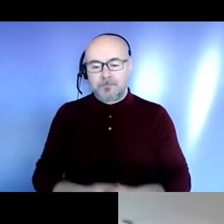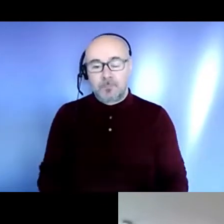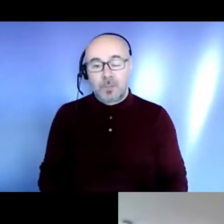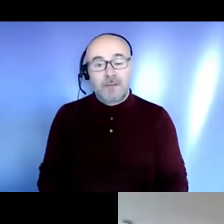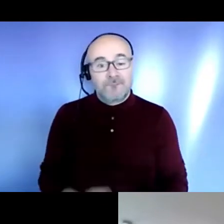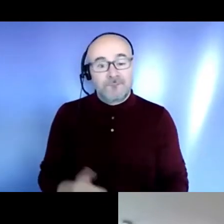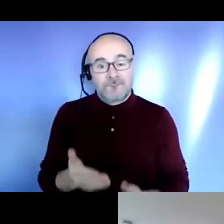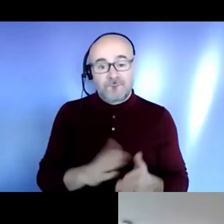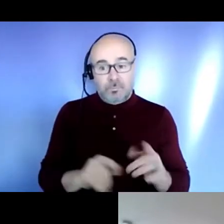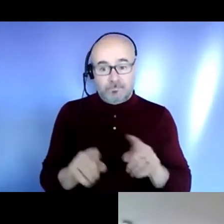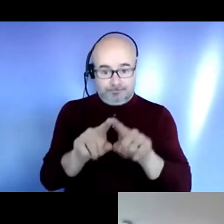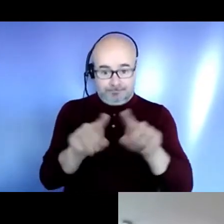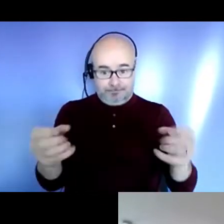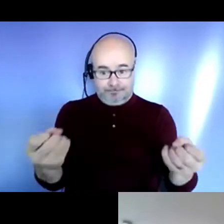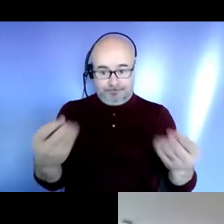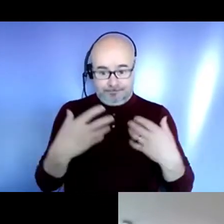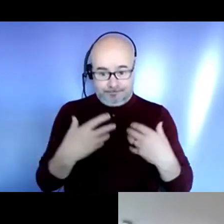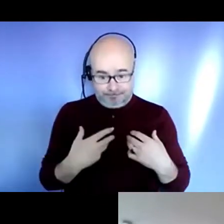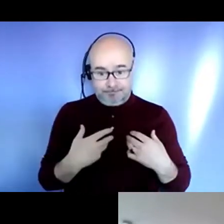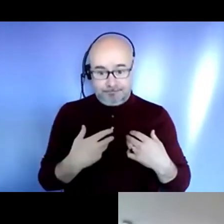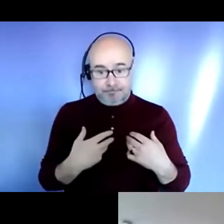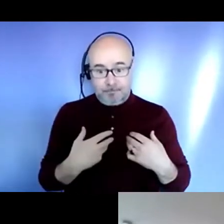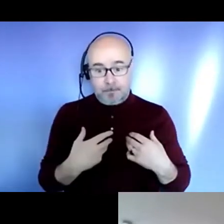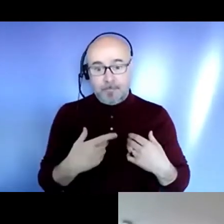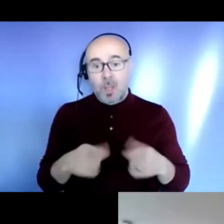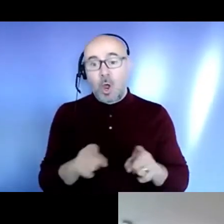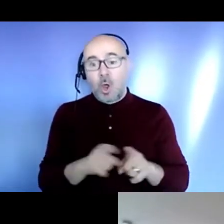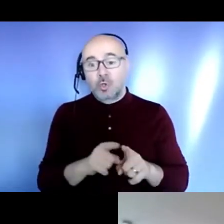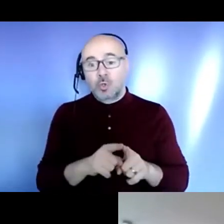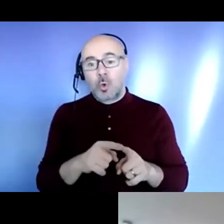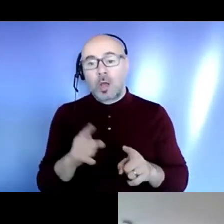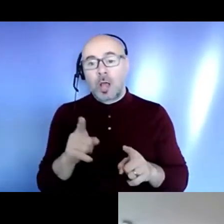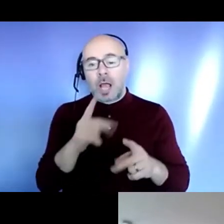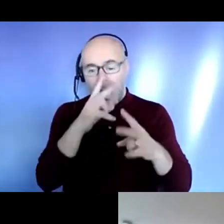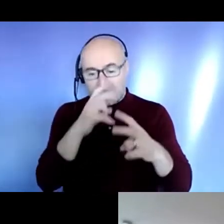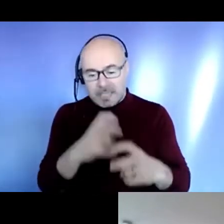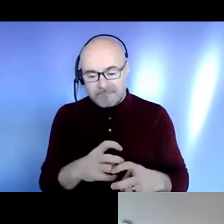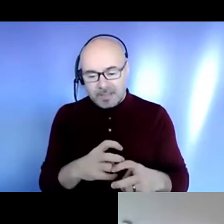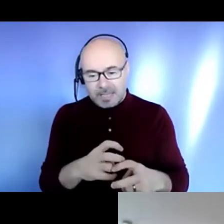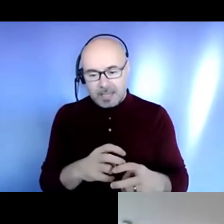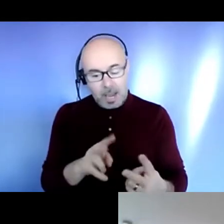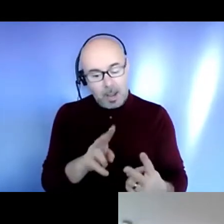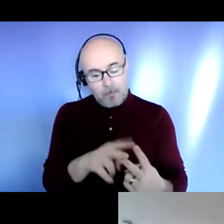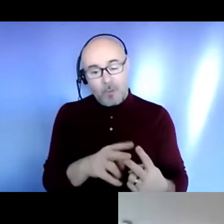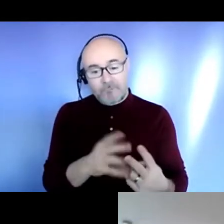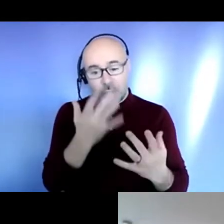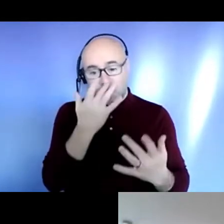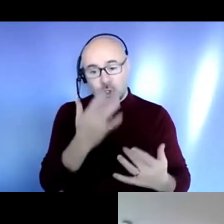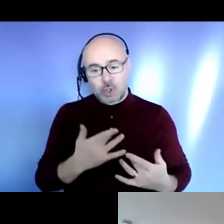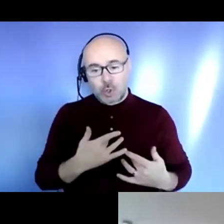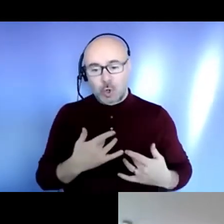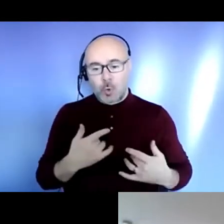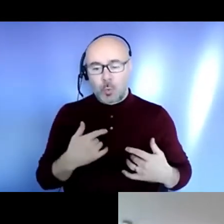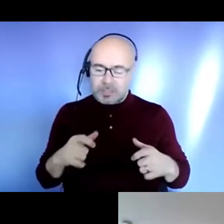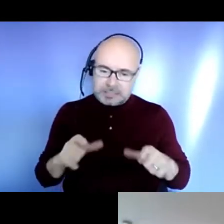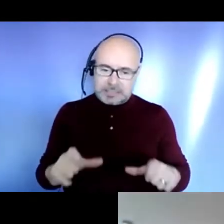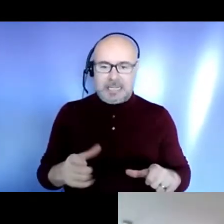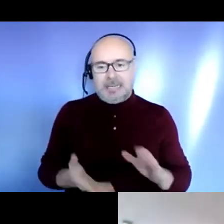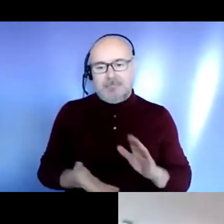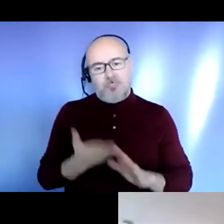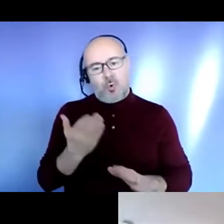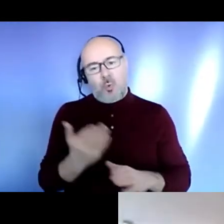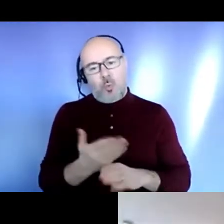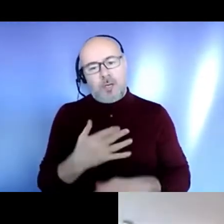heard and what the pre-webinar survey demonstrated, there's still much to do.